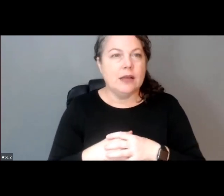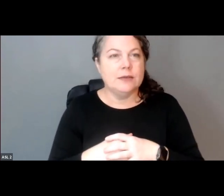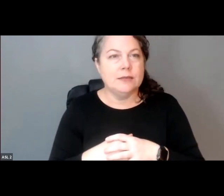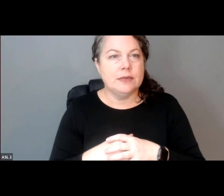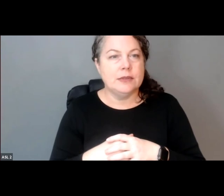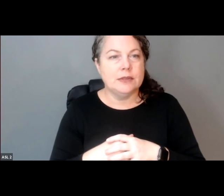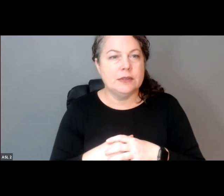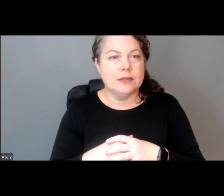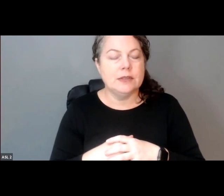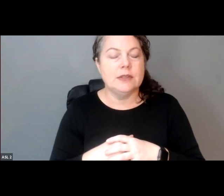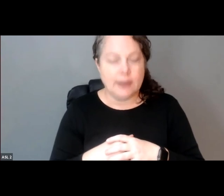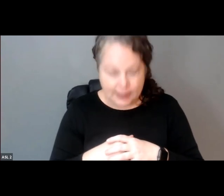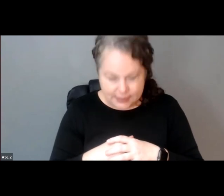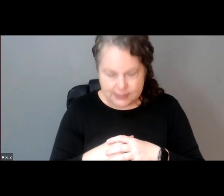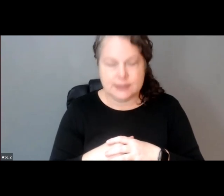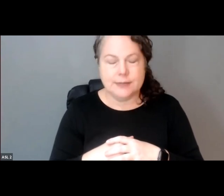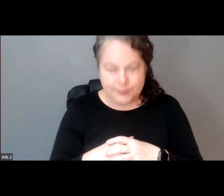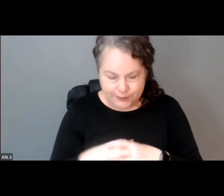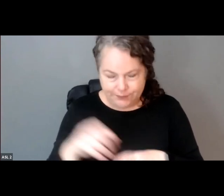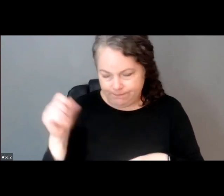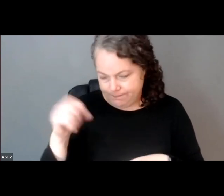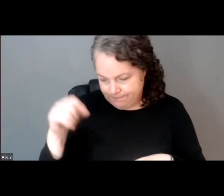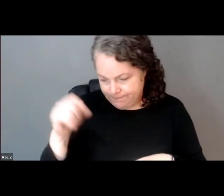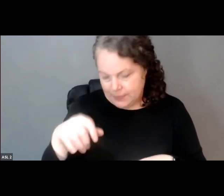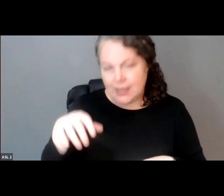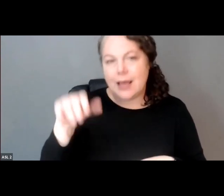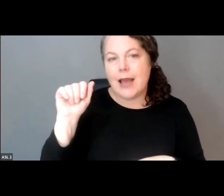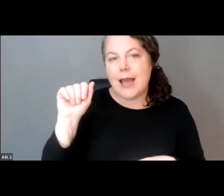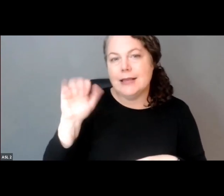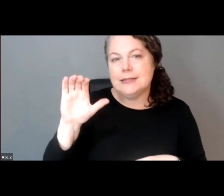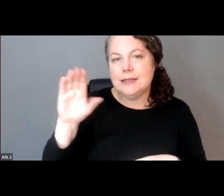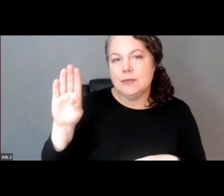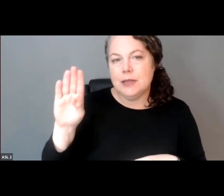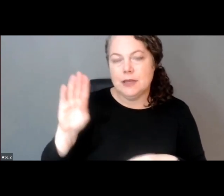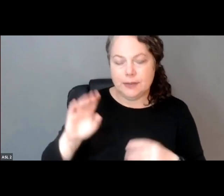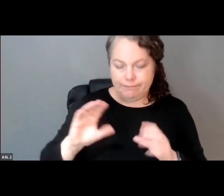Yes. So certainly for ACB and our members,